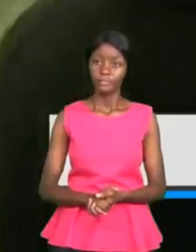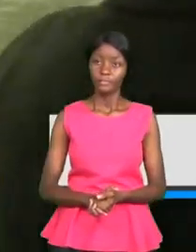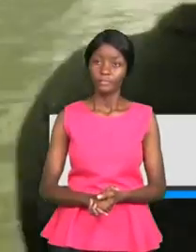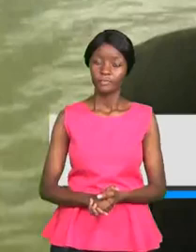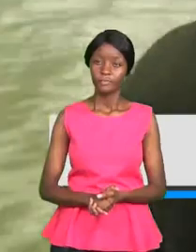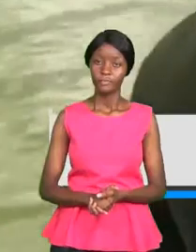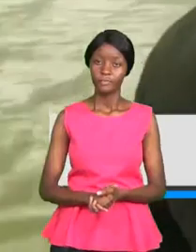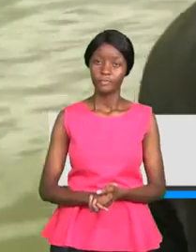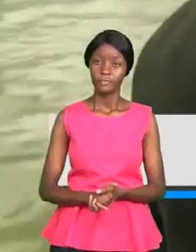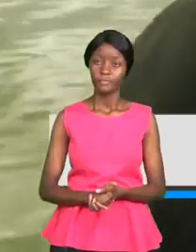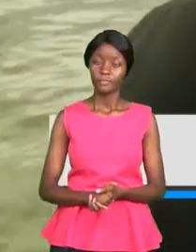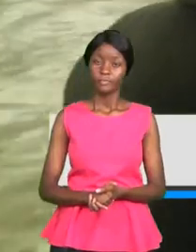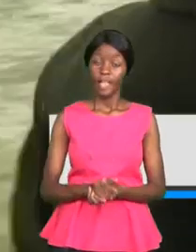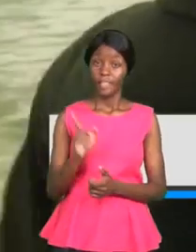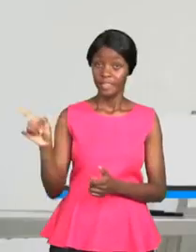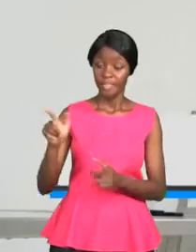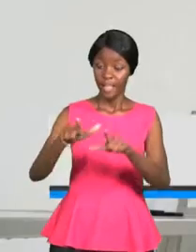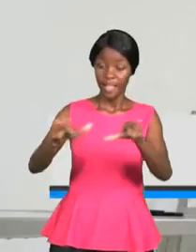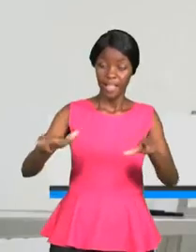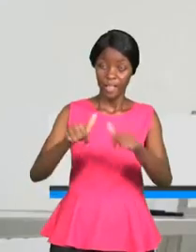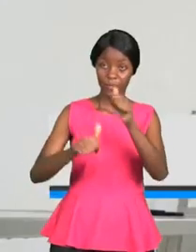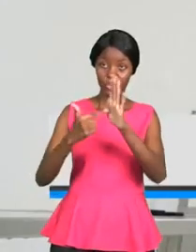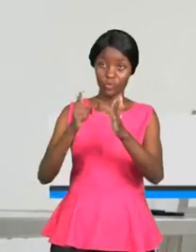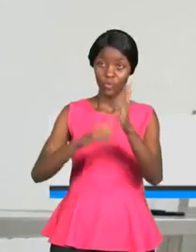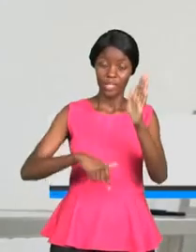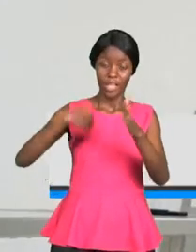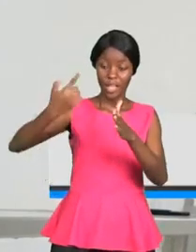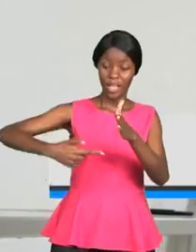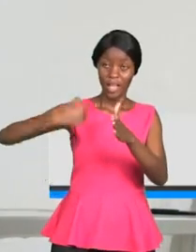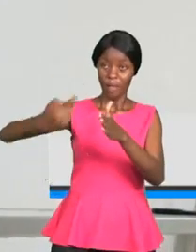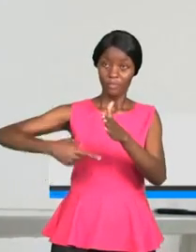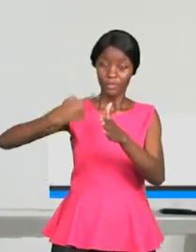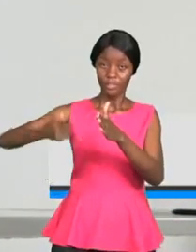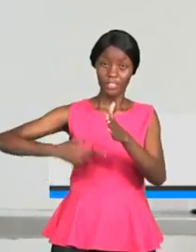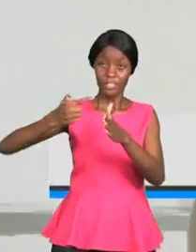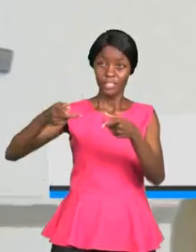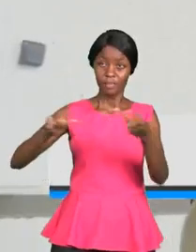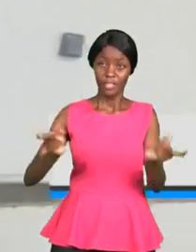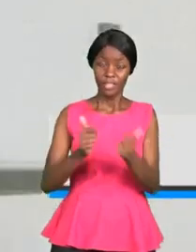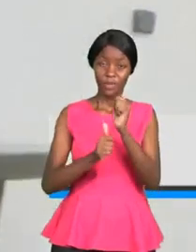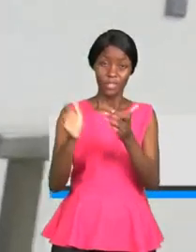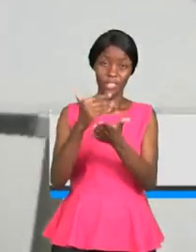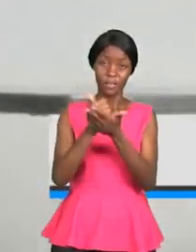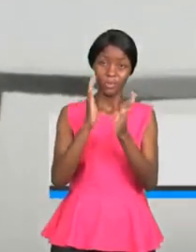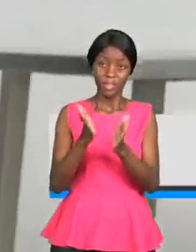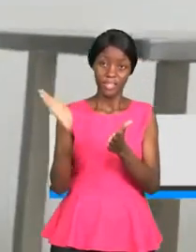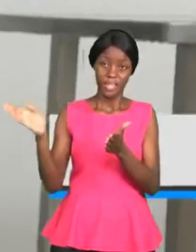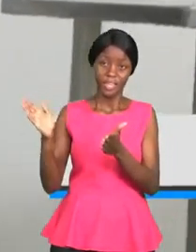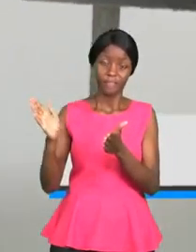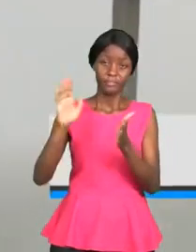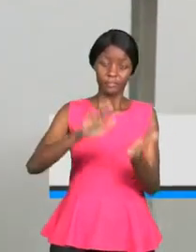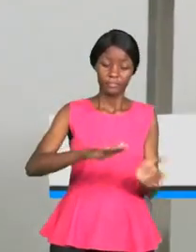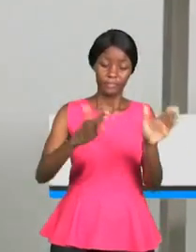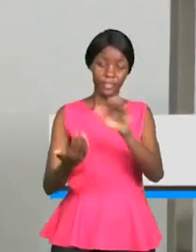A short drive from the lake lies the hatching ponds and processing factory, a featureless building where employees in head-to-toe sterile